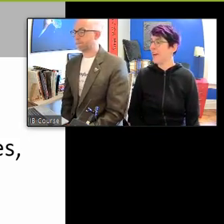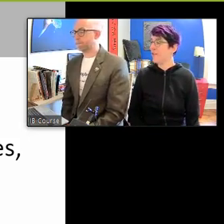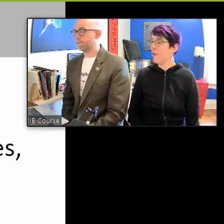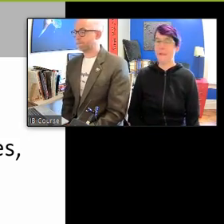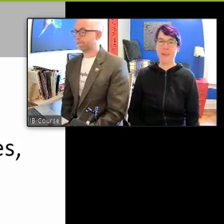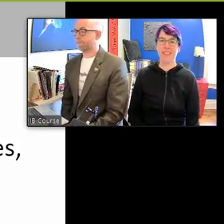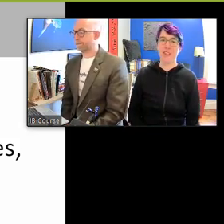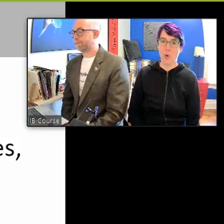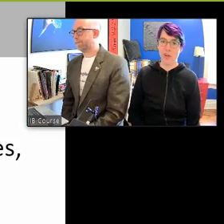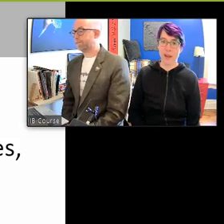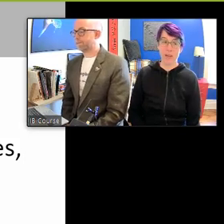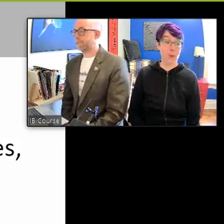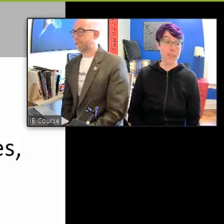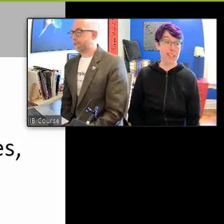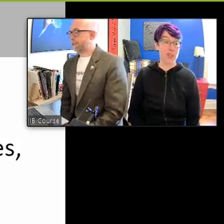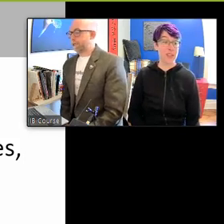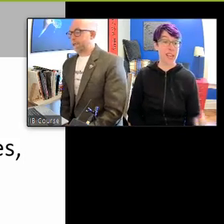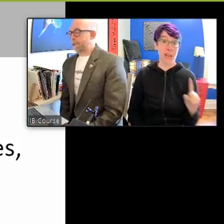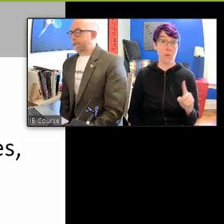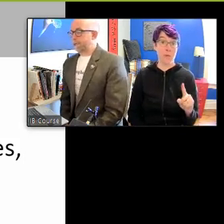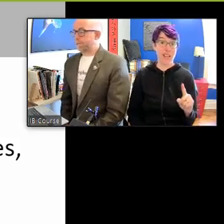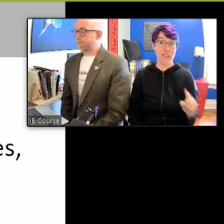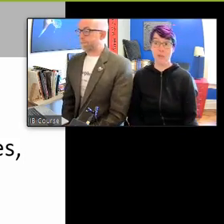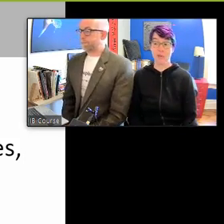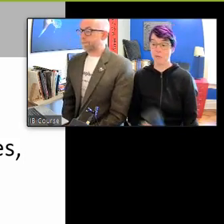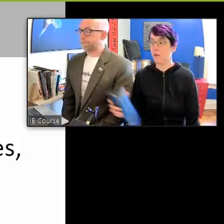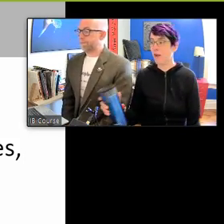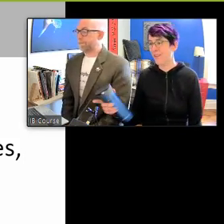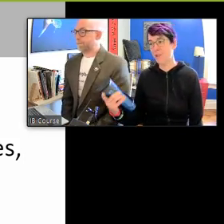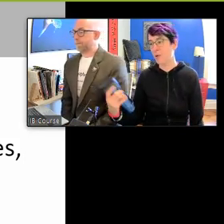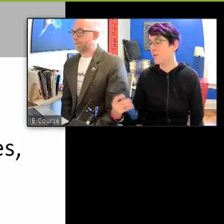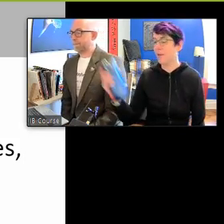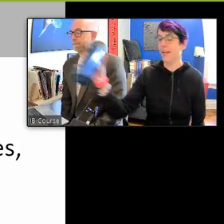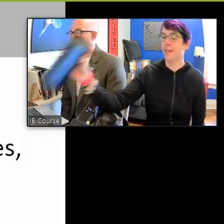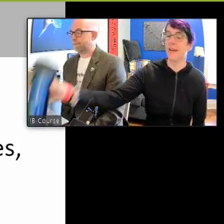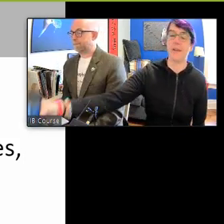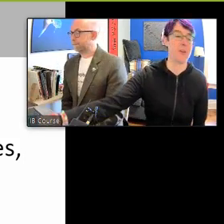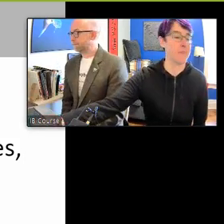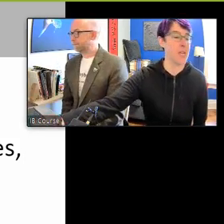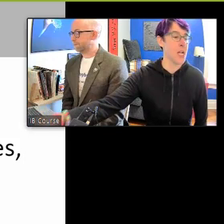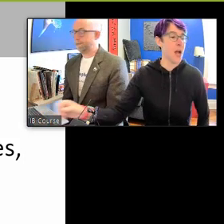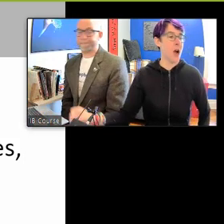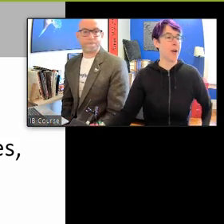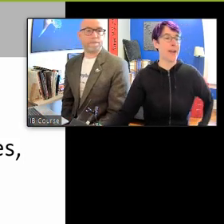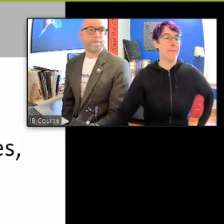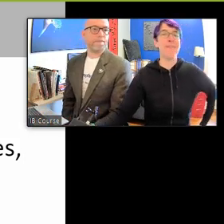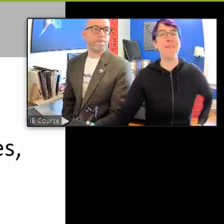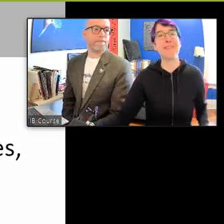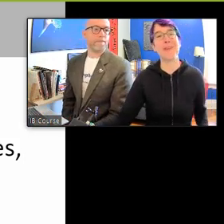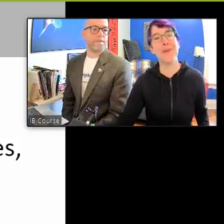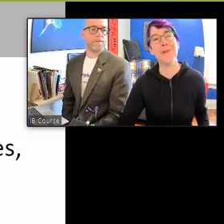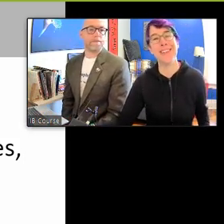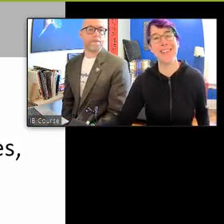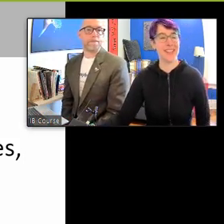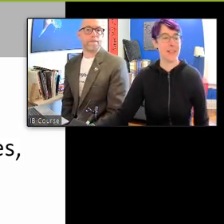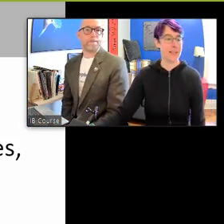Aren't they trying to grow a mammoth? They totally are. The question is, should they? And we will ask you soon. We're totally running out of time, though. Yeah. Okay, but mammoths